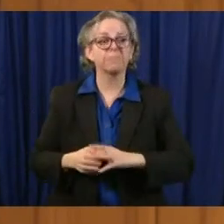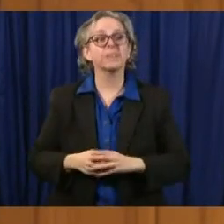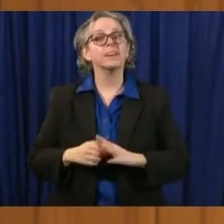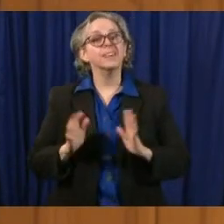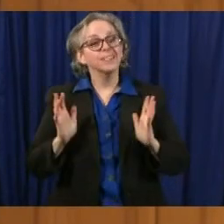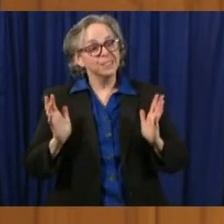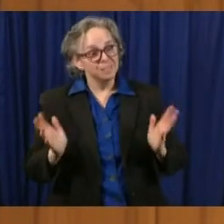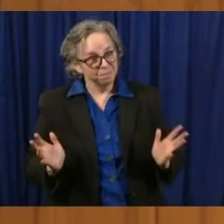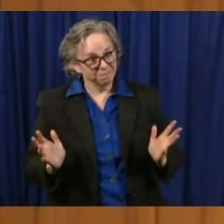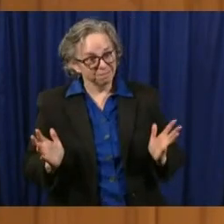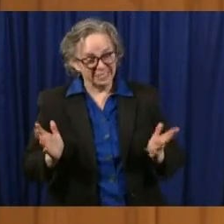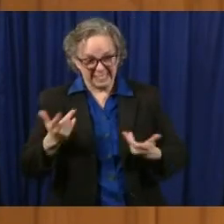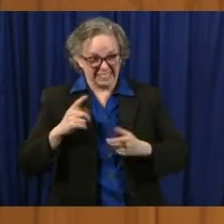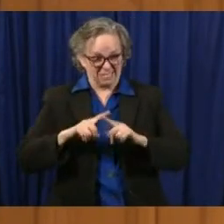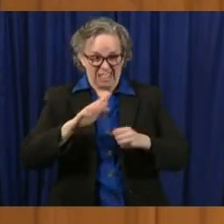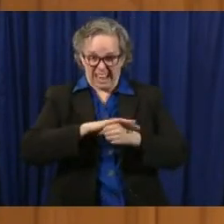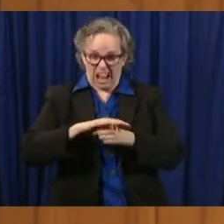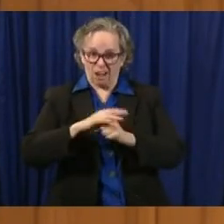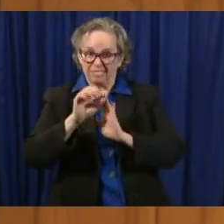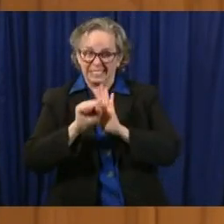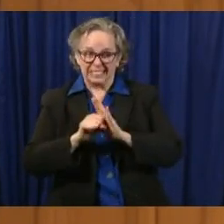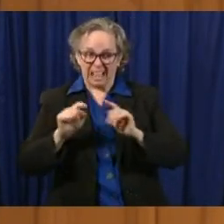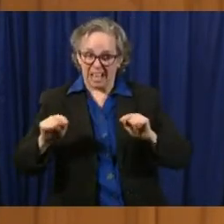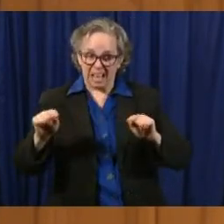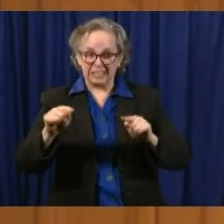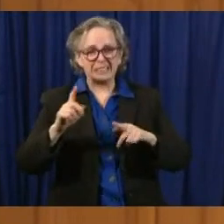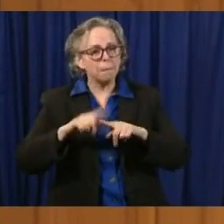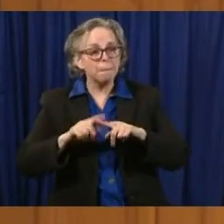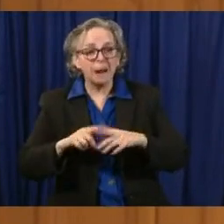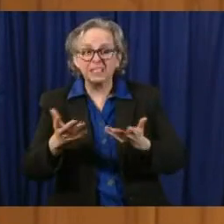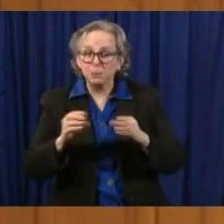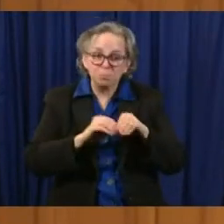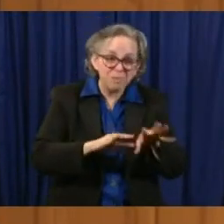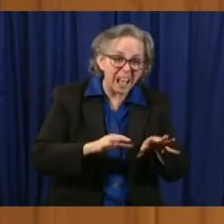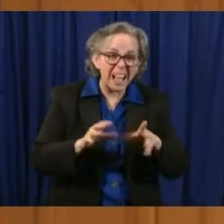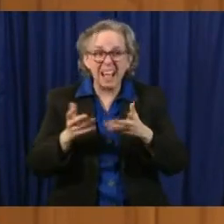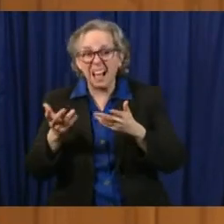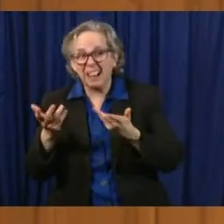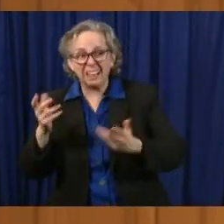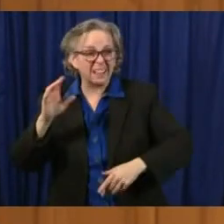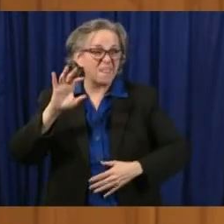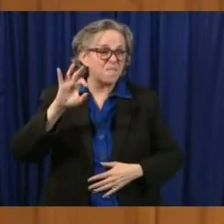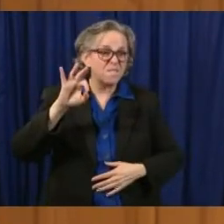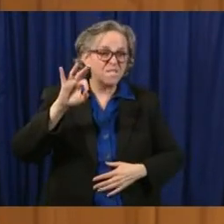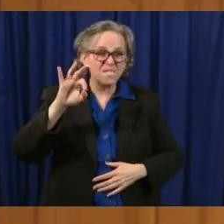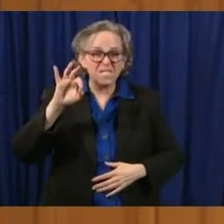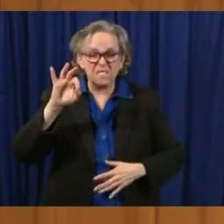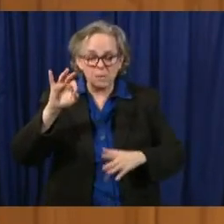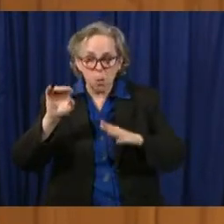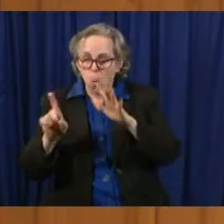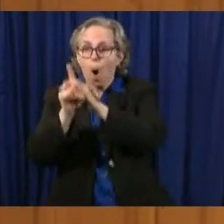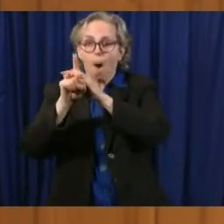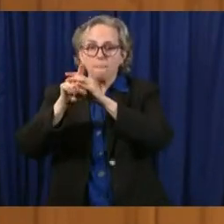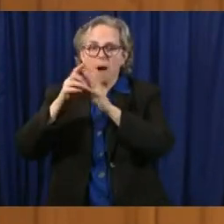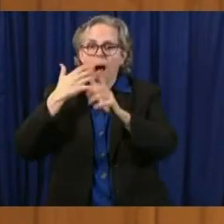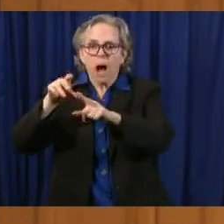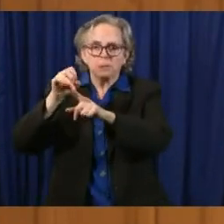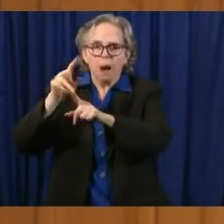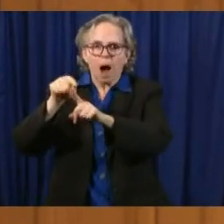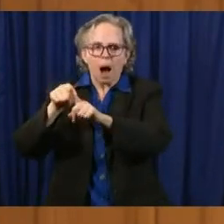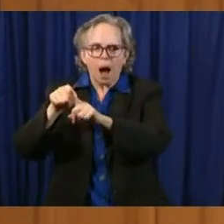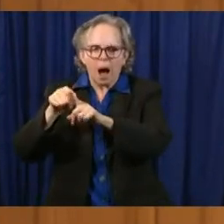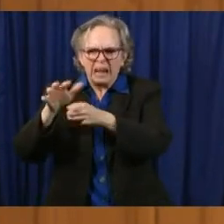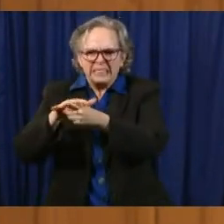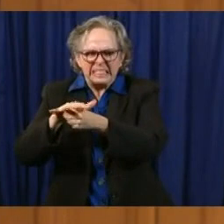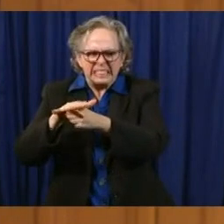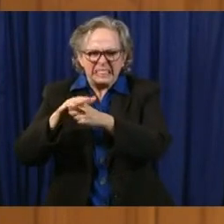on how we have flare-ups and spreads and sort of outbreaks at more local levels, there may be the need